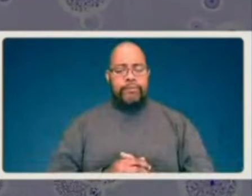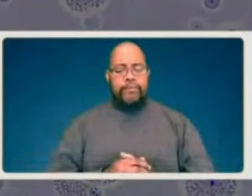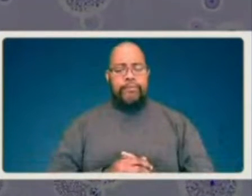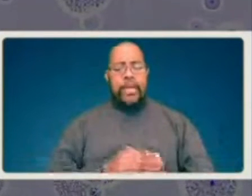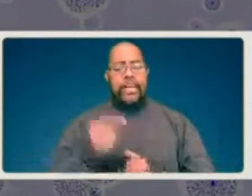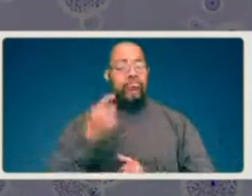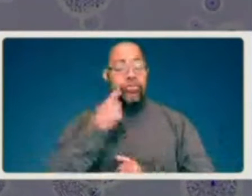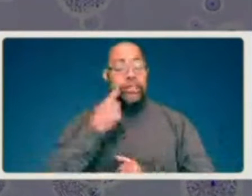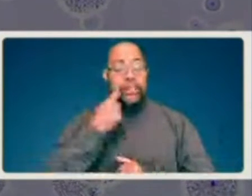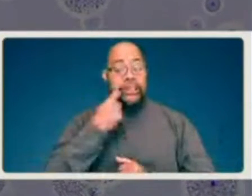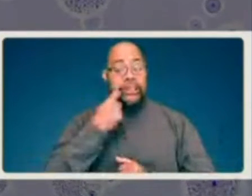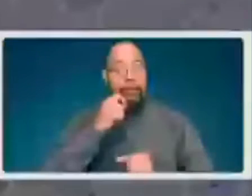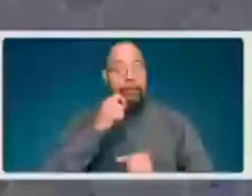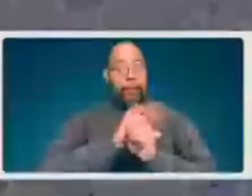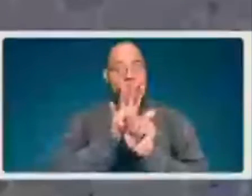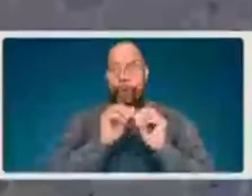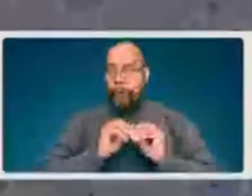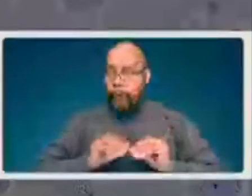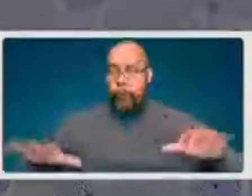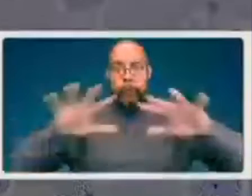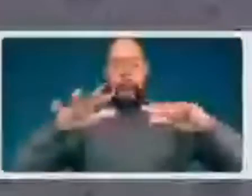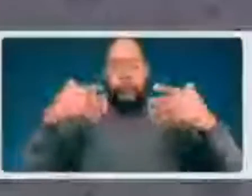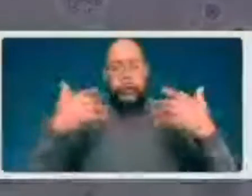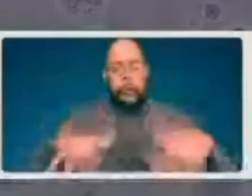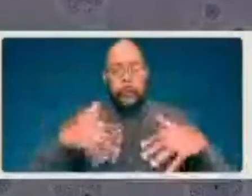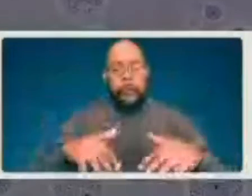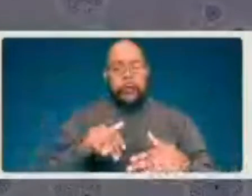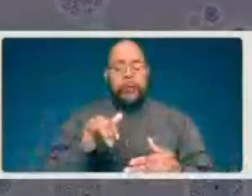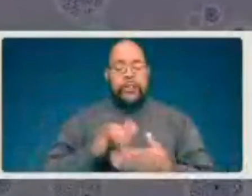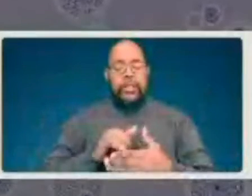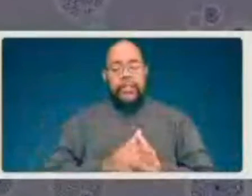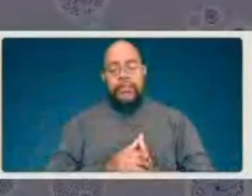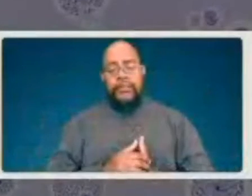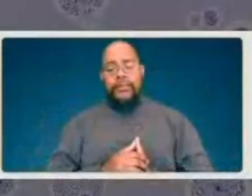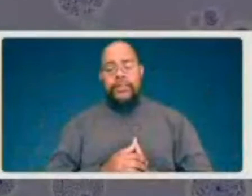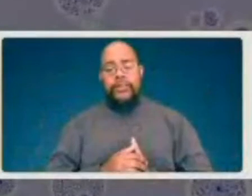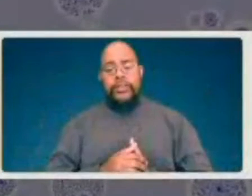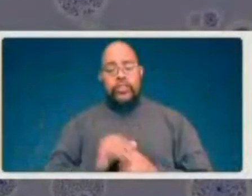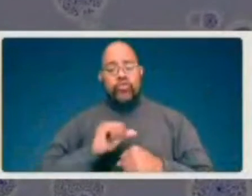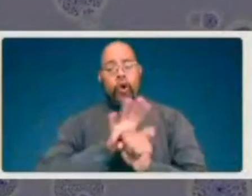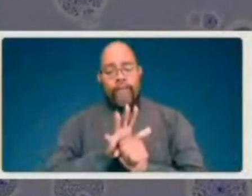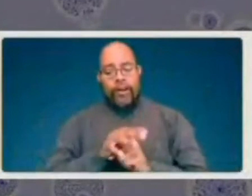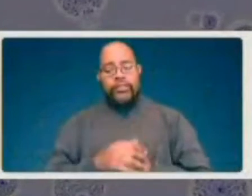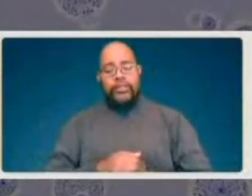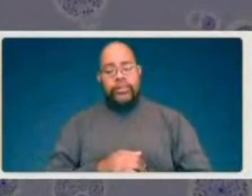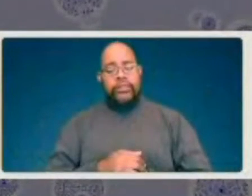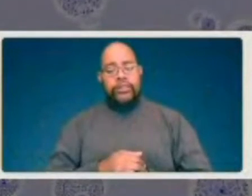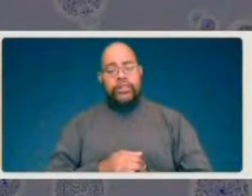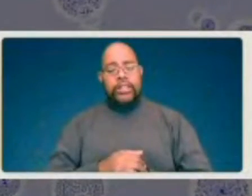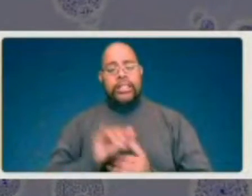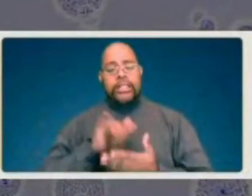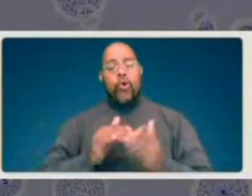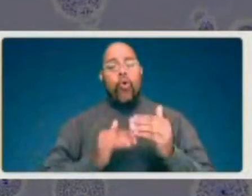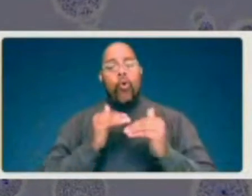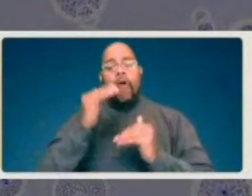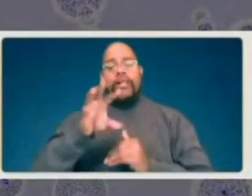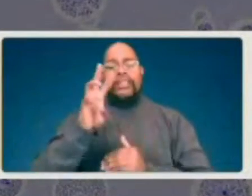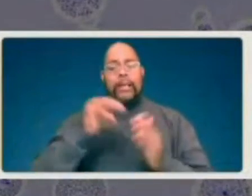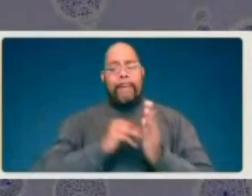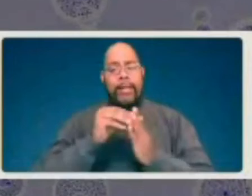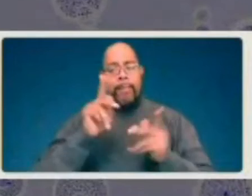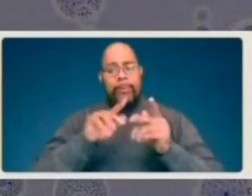epidemics, and the recent pandemic caused by the SARS-CoV-2 coronavirus, and has claimed over 6